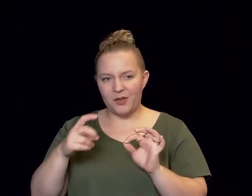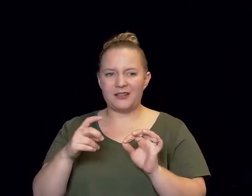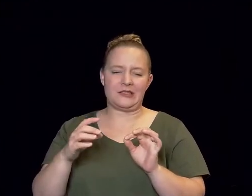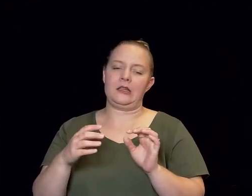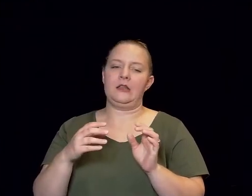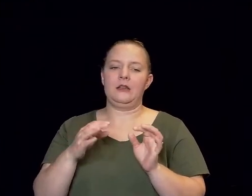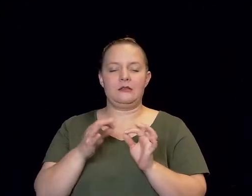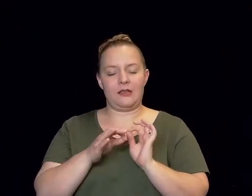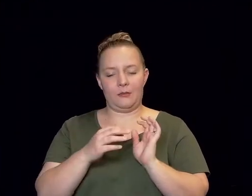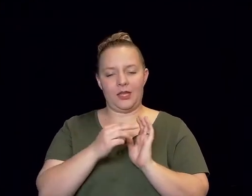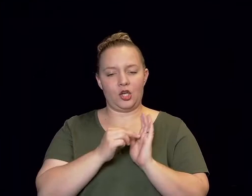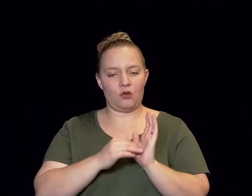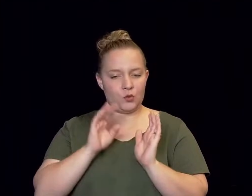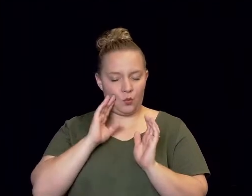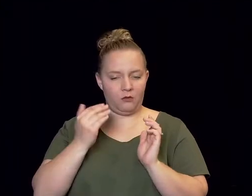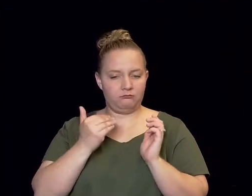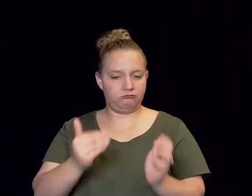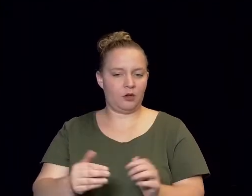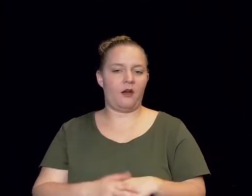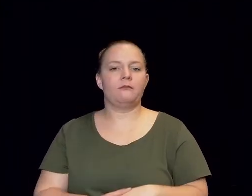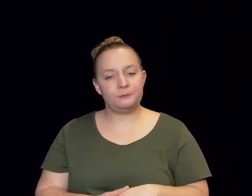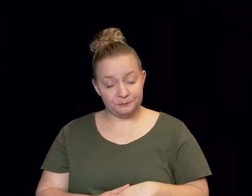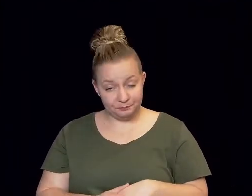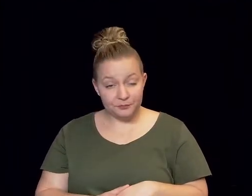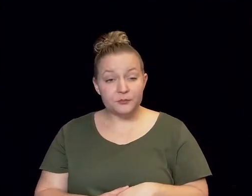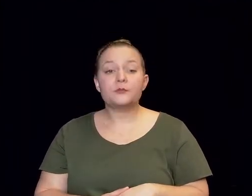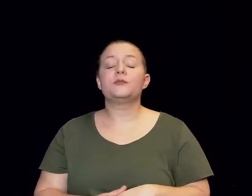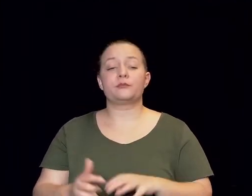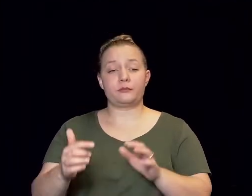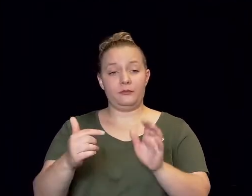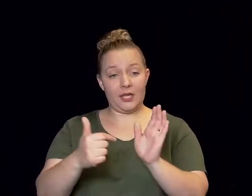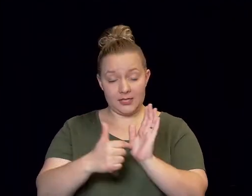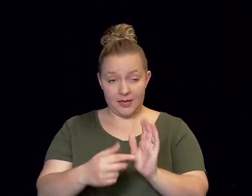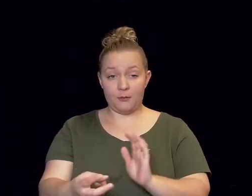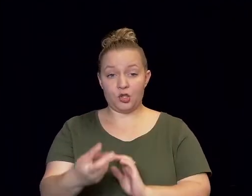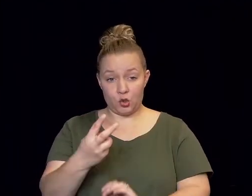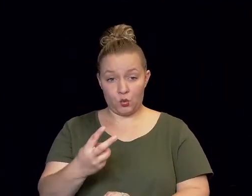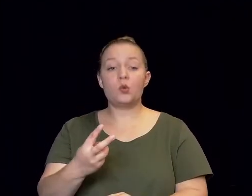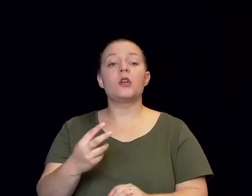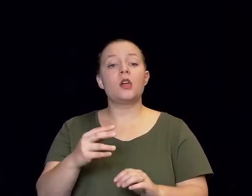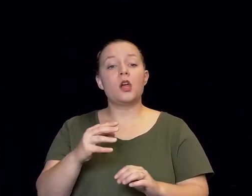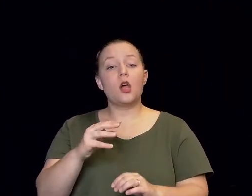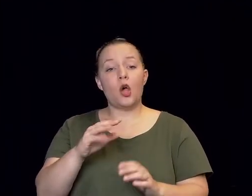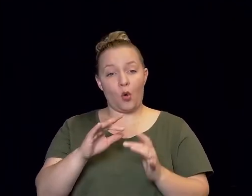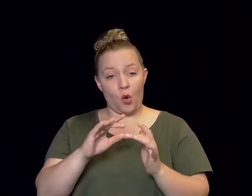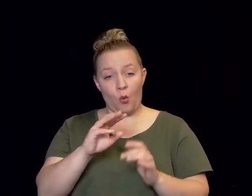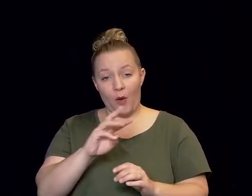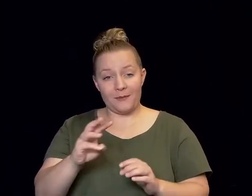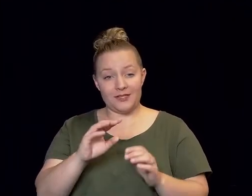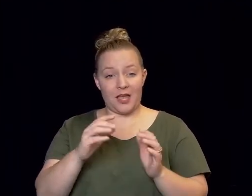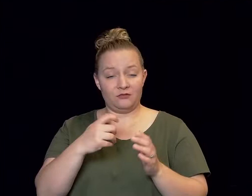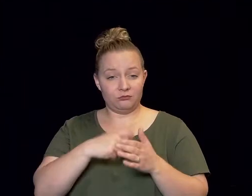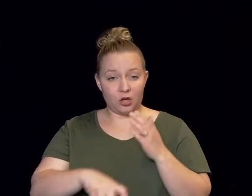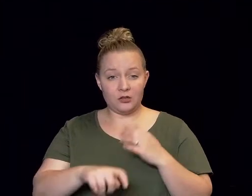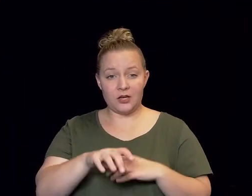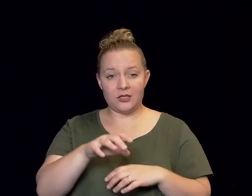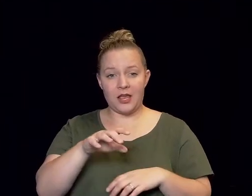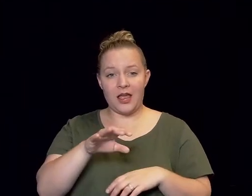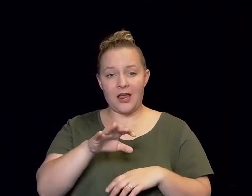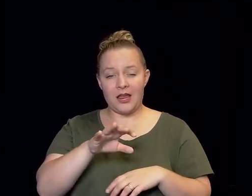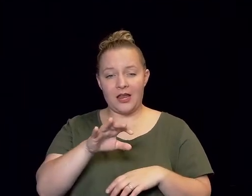just notes, we're just going to go ahead and move on. Okay, example 2. A website charges 99 cents to download a